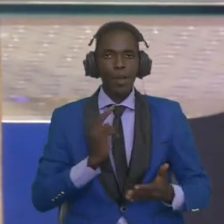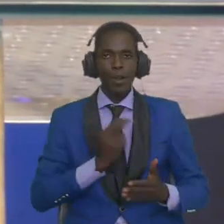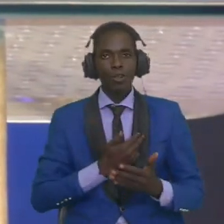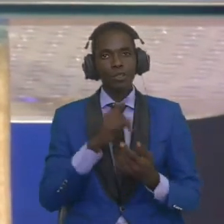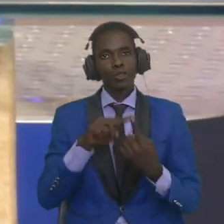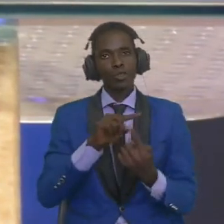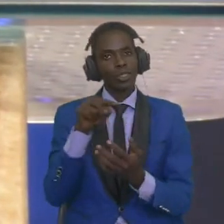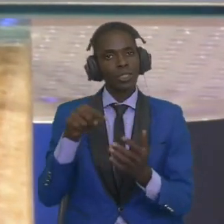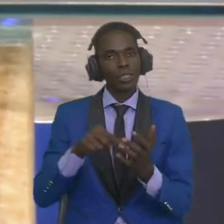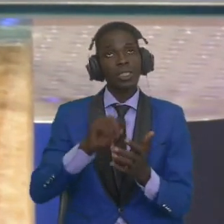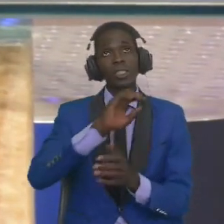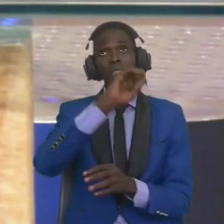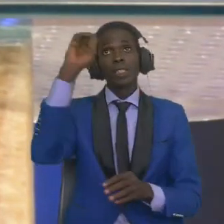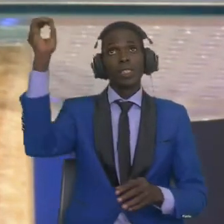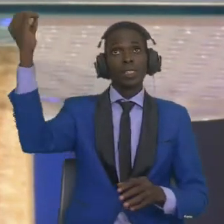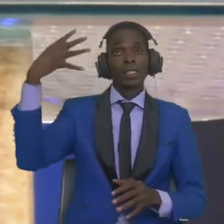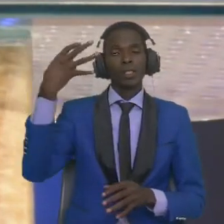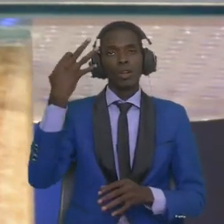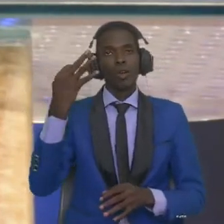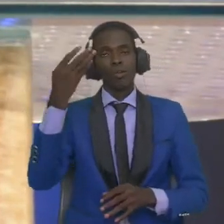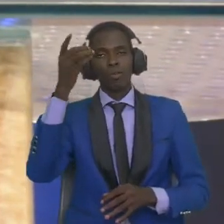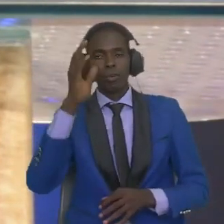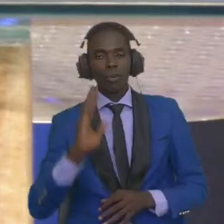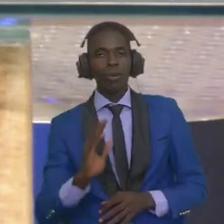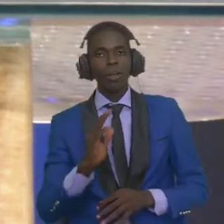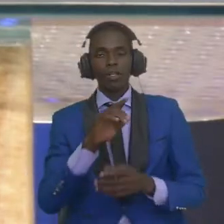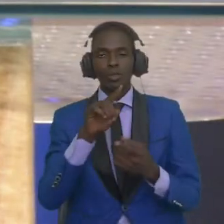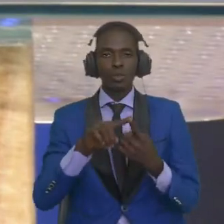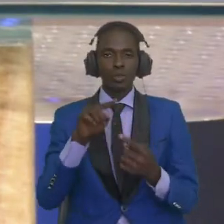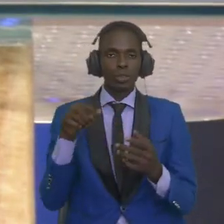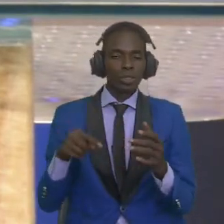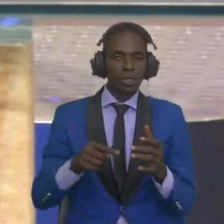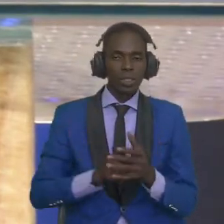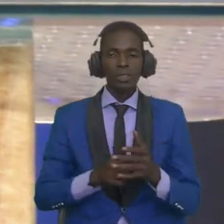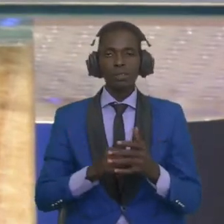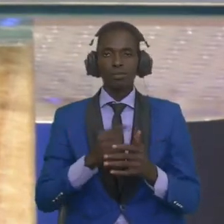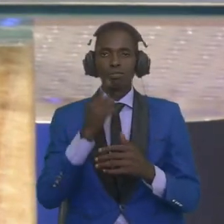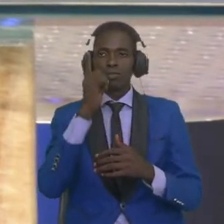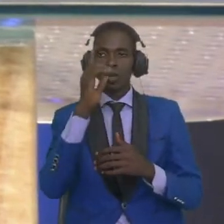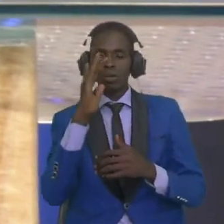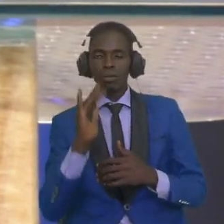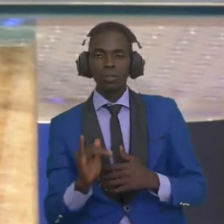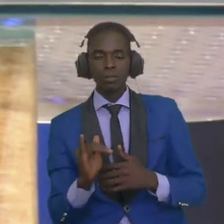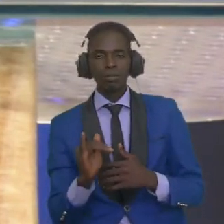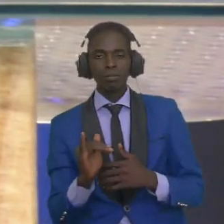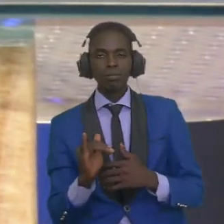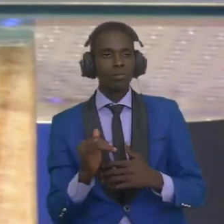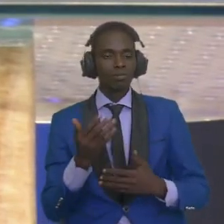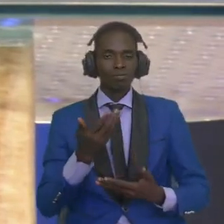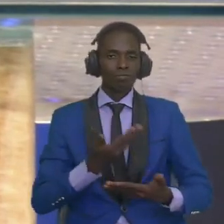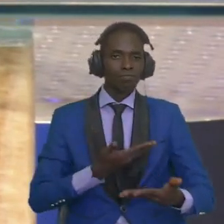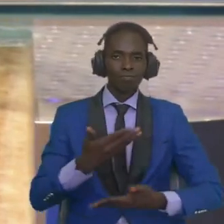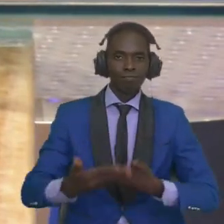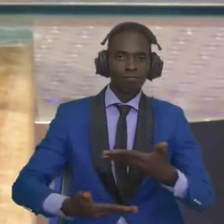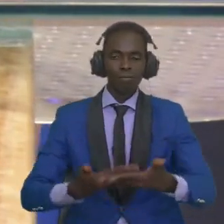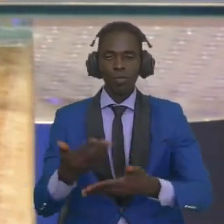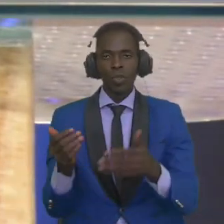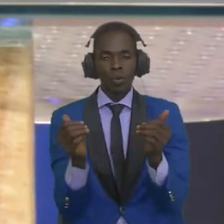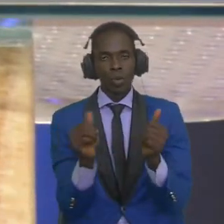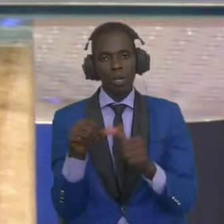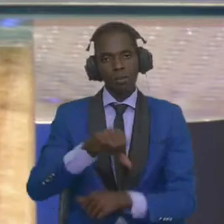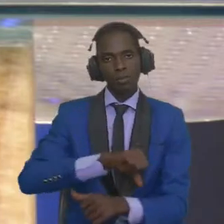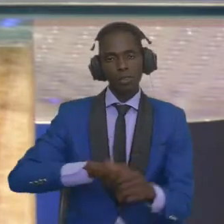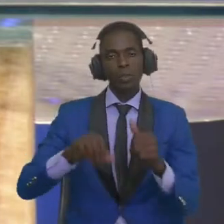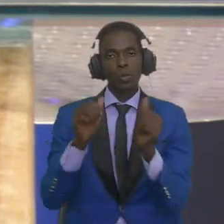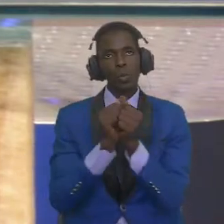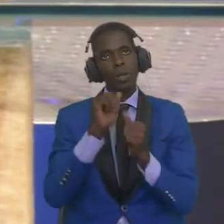grace of God and to this godliness and interaction and fellowship with the Lord. In verse 25,